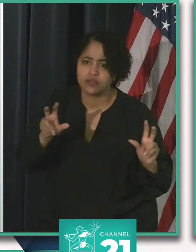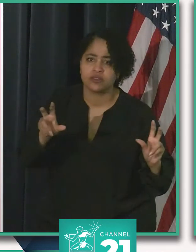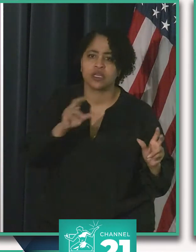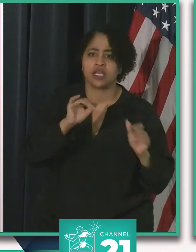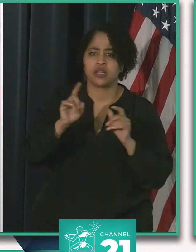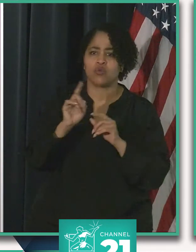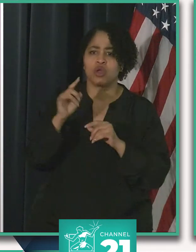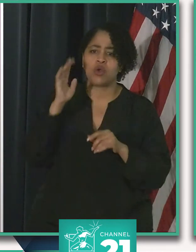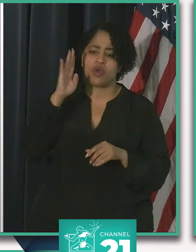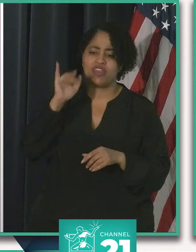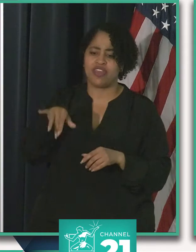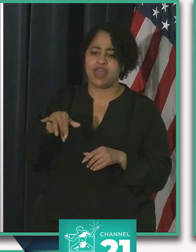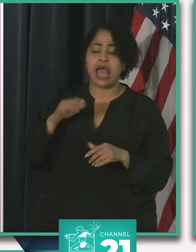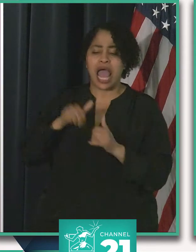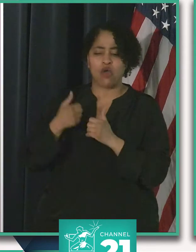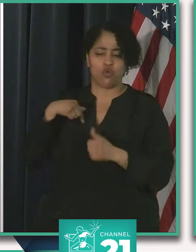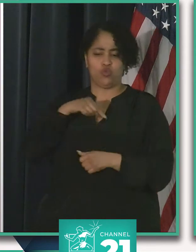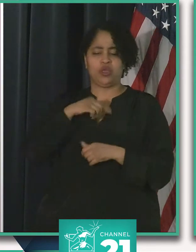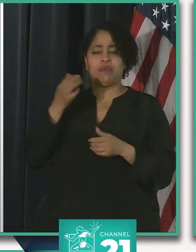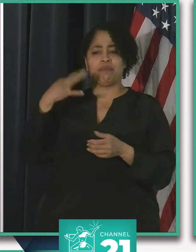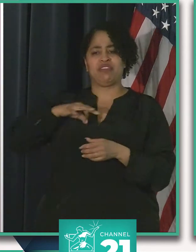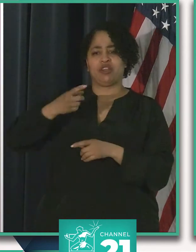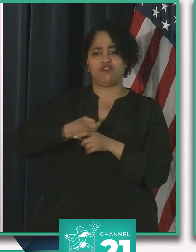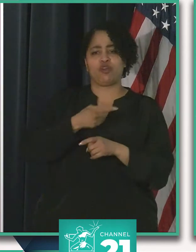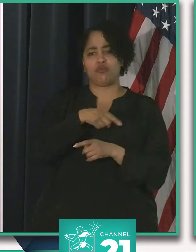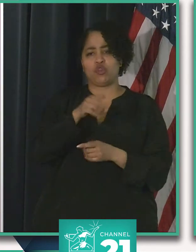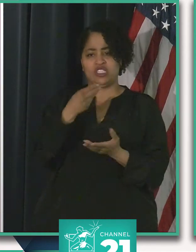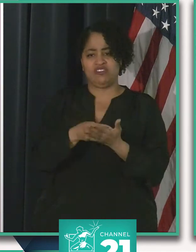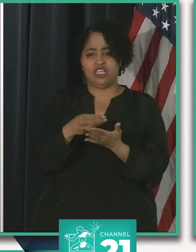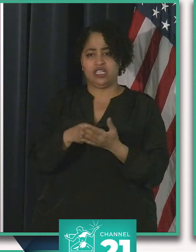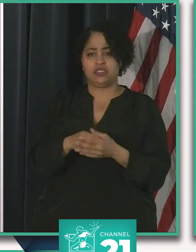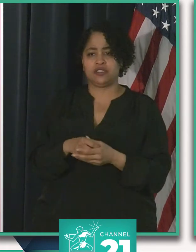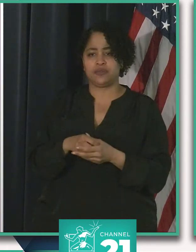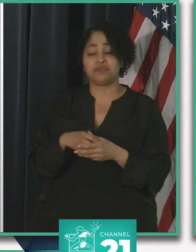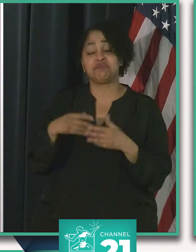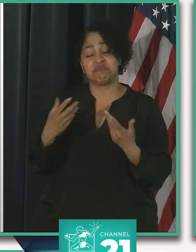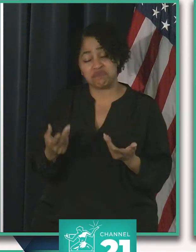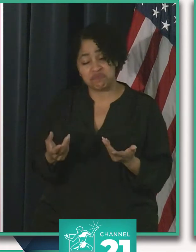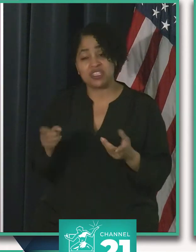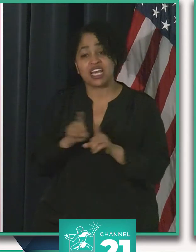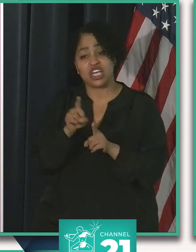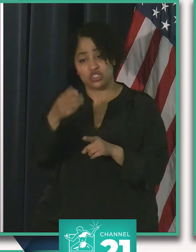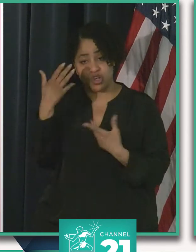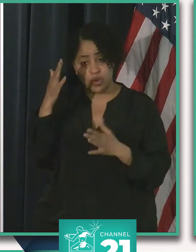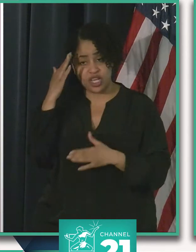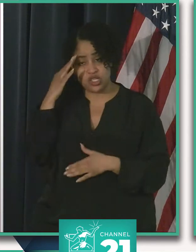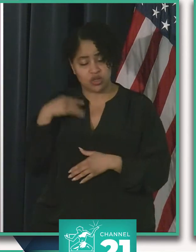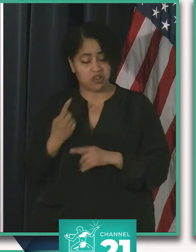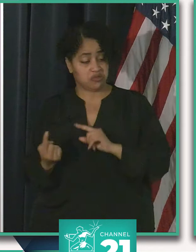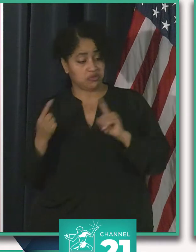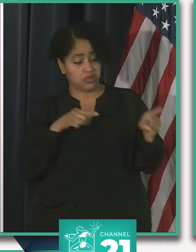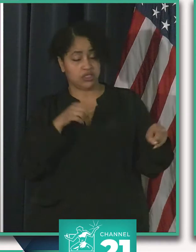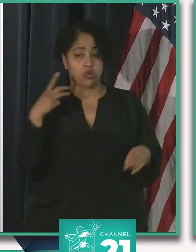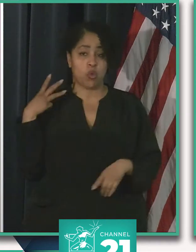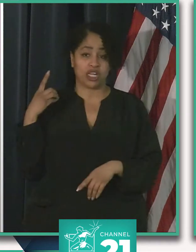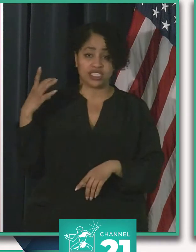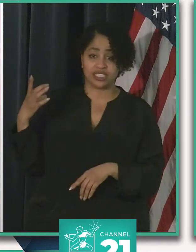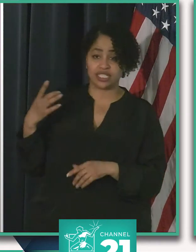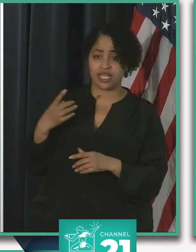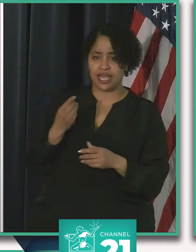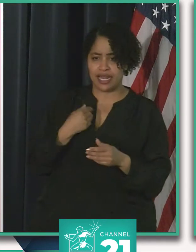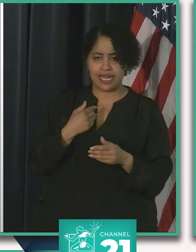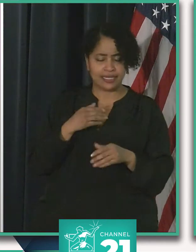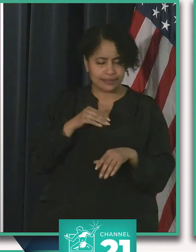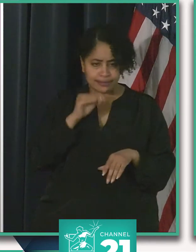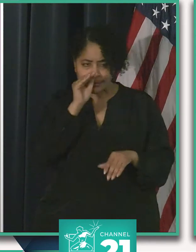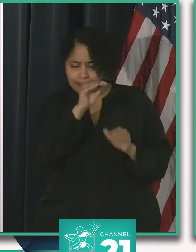benefit from the infusion of these funds? Yeah, and so as you probably know, I went to Washington, D.C. and lobbied heavily for